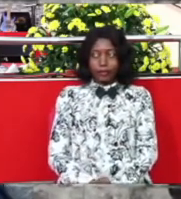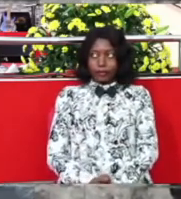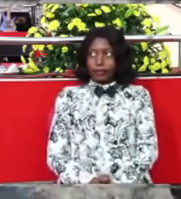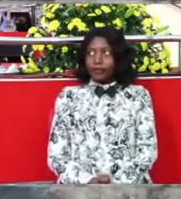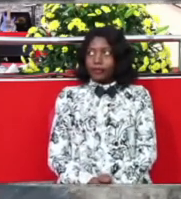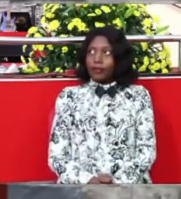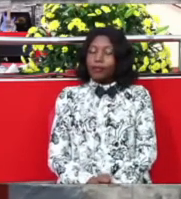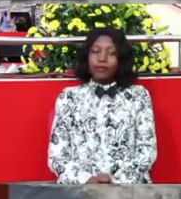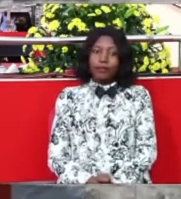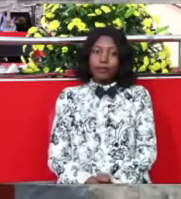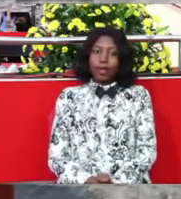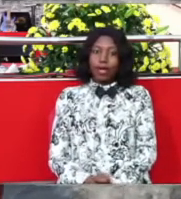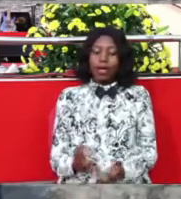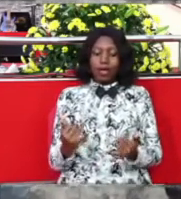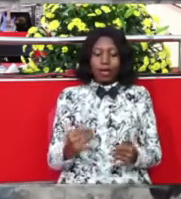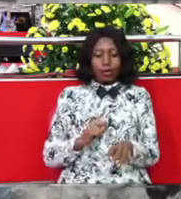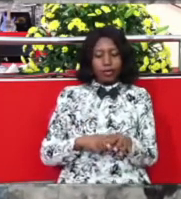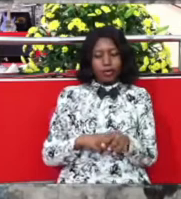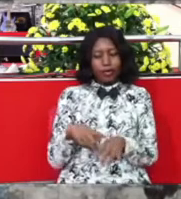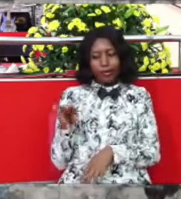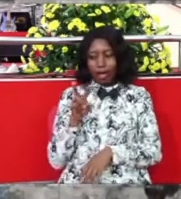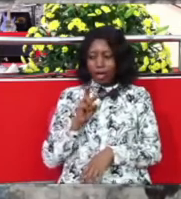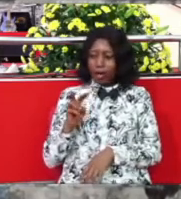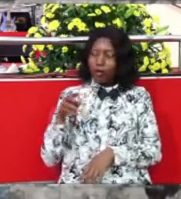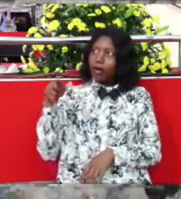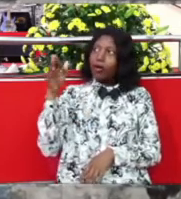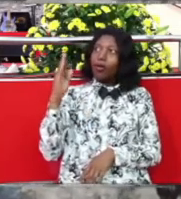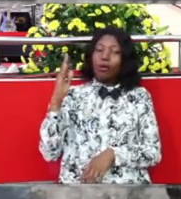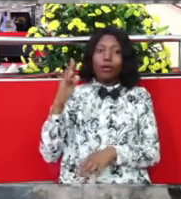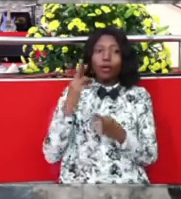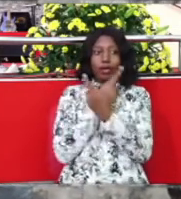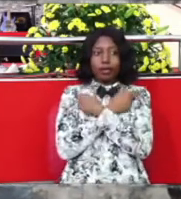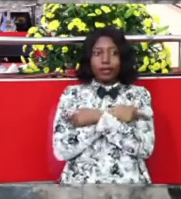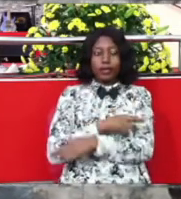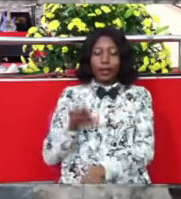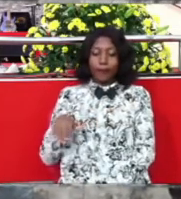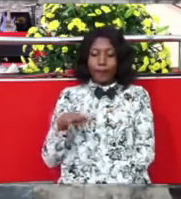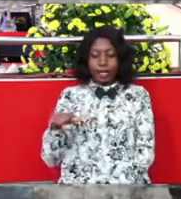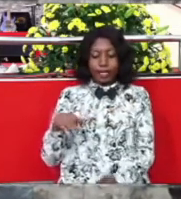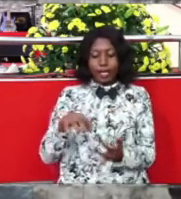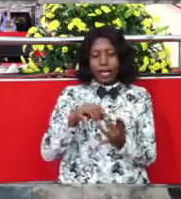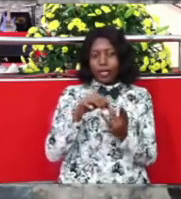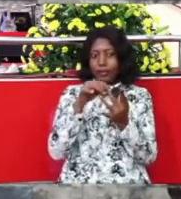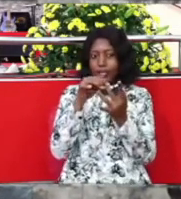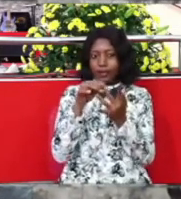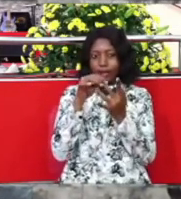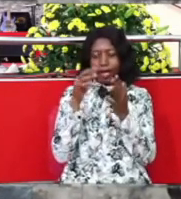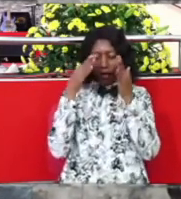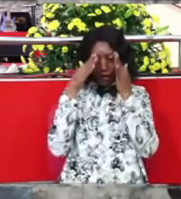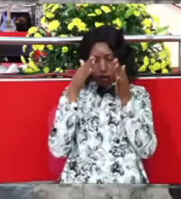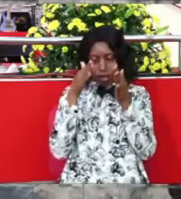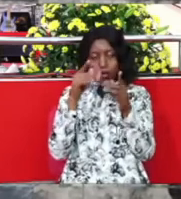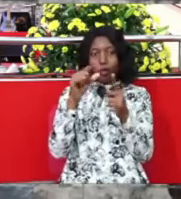Now when I look at God's resting place and specifically pick at the word God's